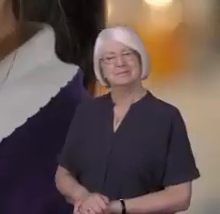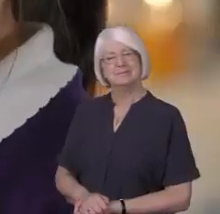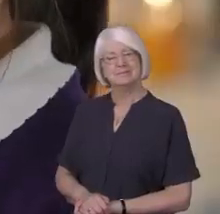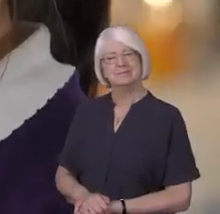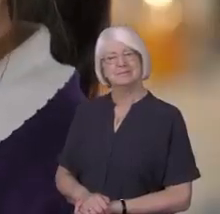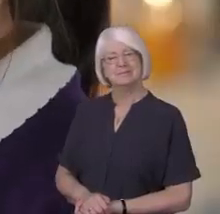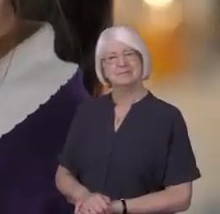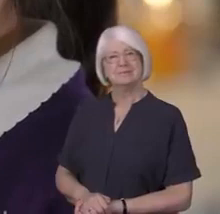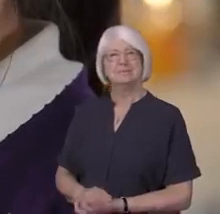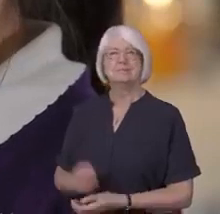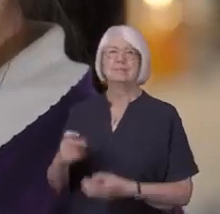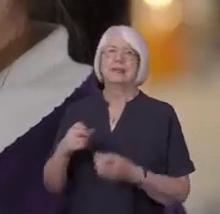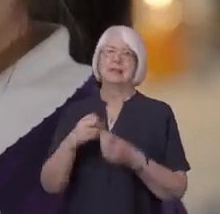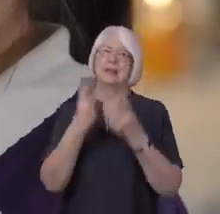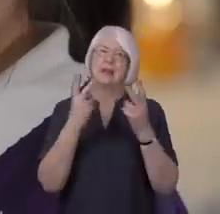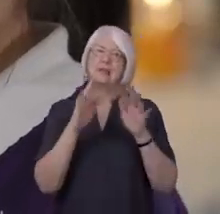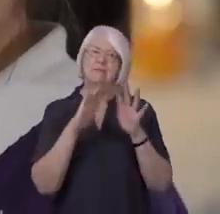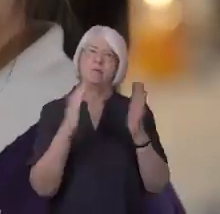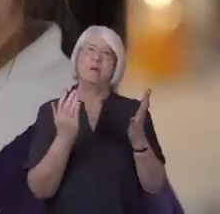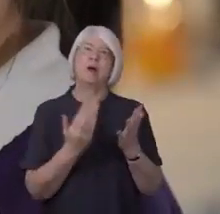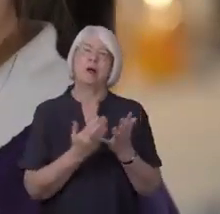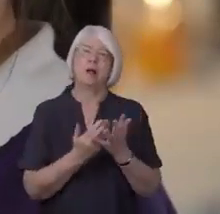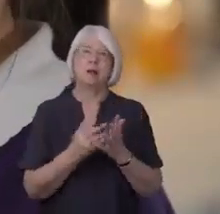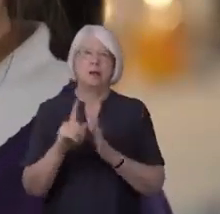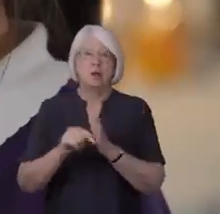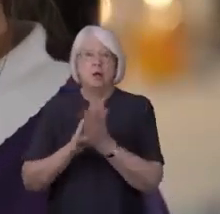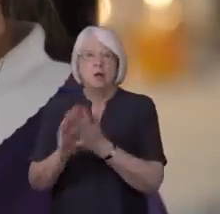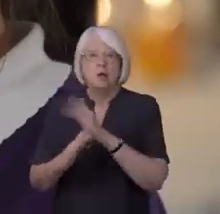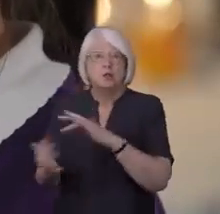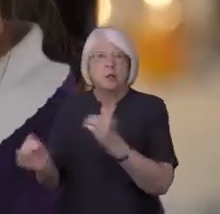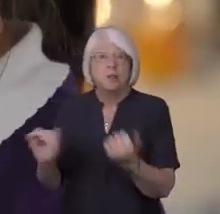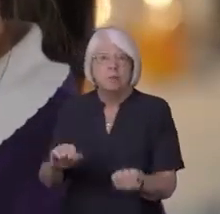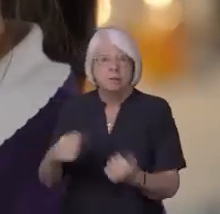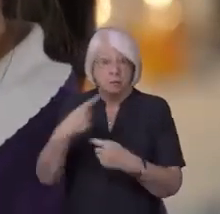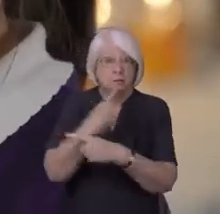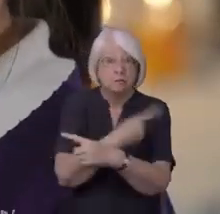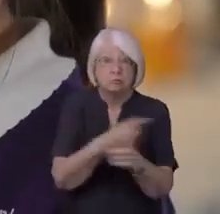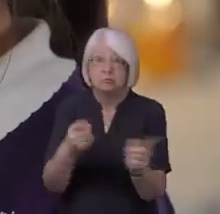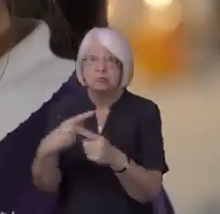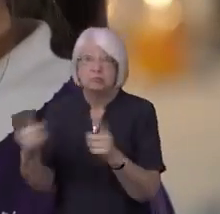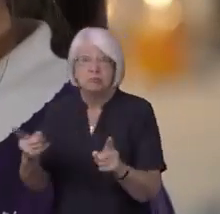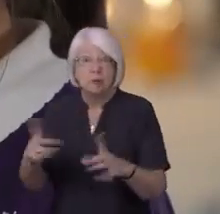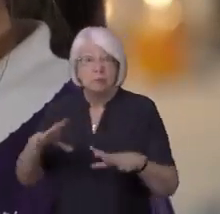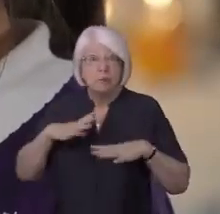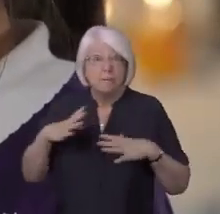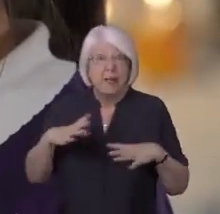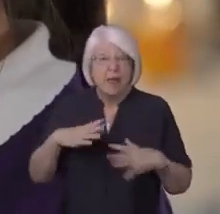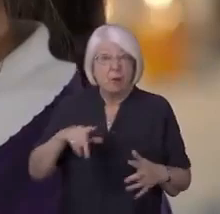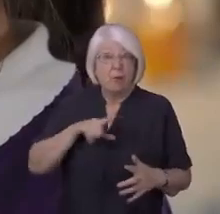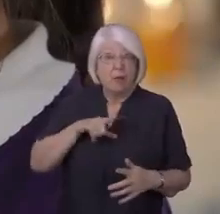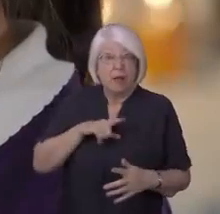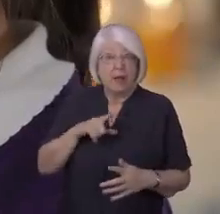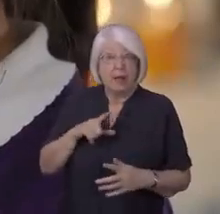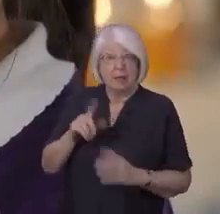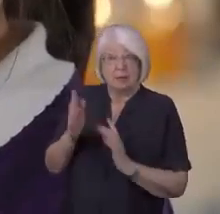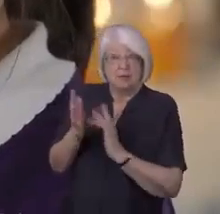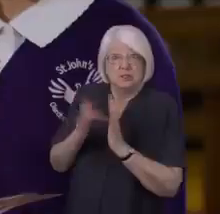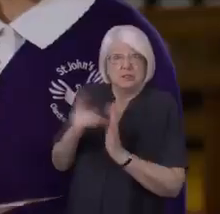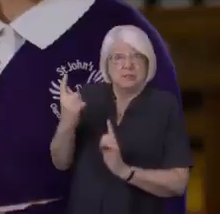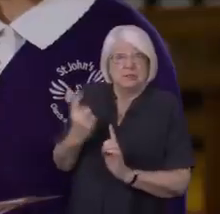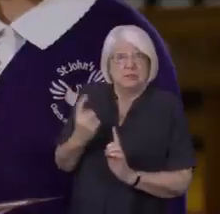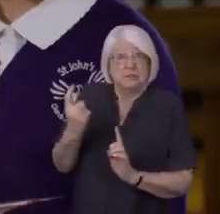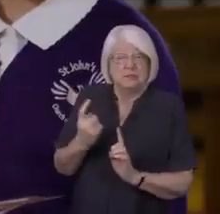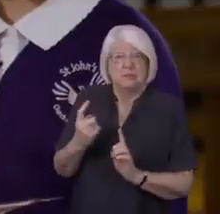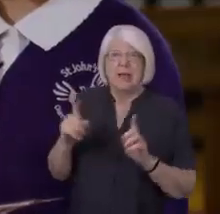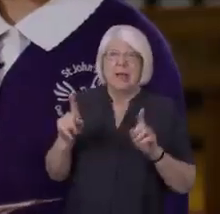Light of the world, John told the people to prepare, for you were very near. As Christmas grows closer day by day,